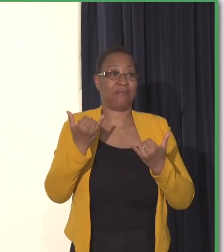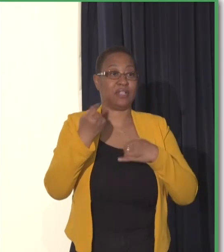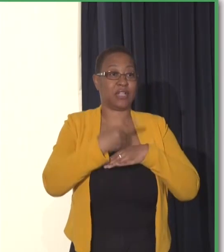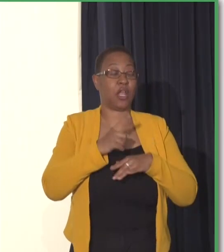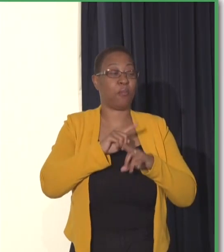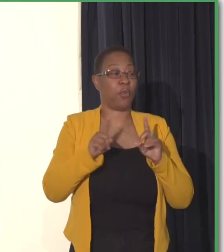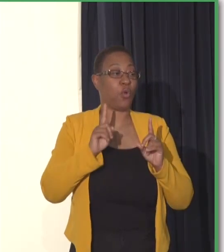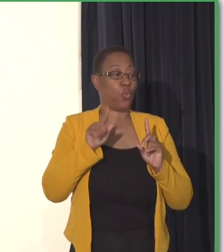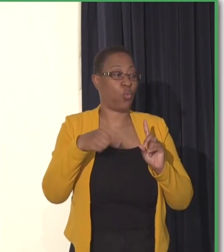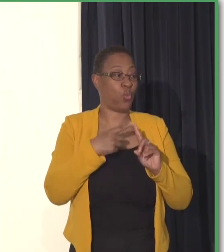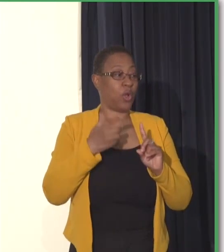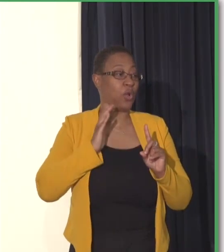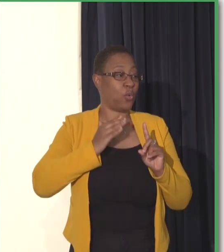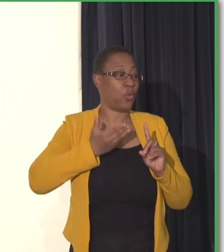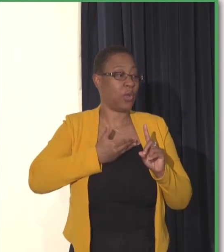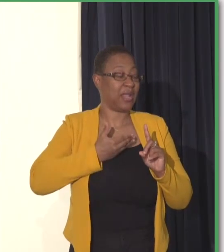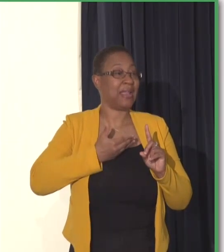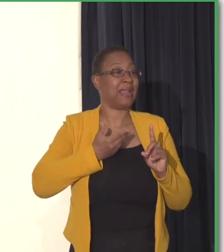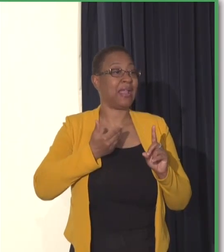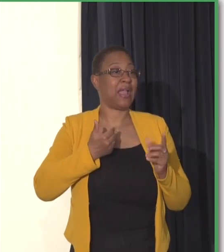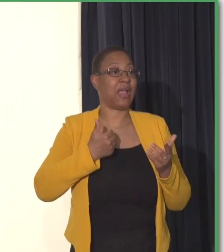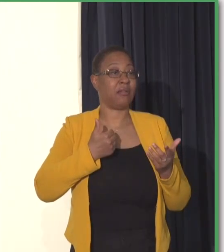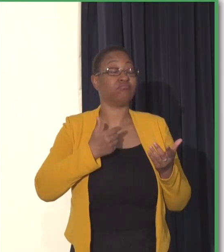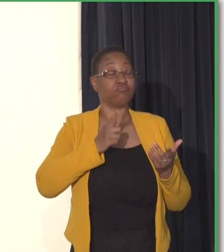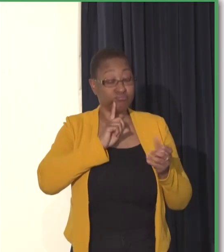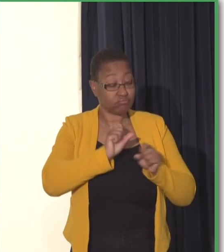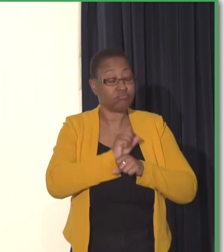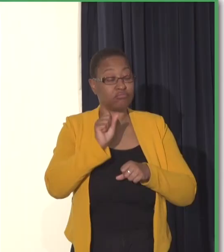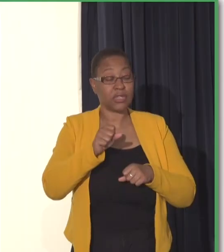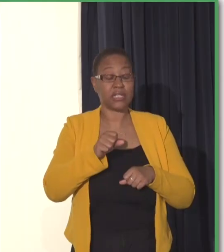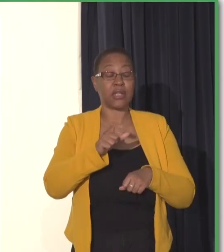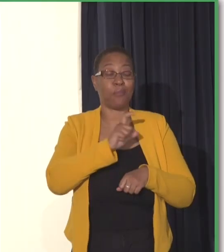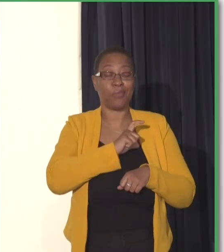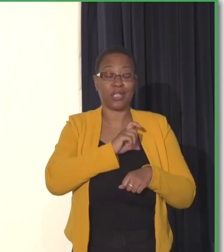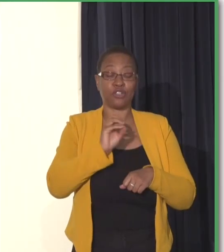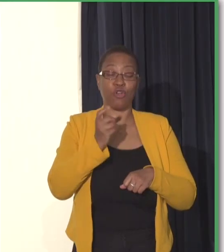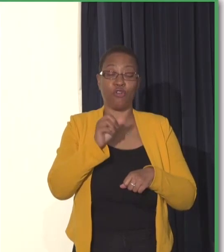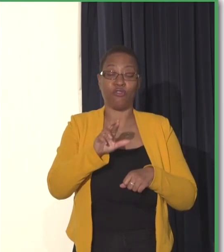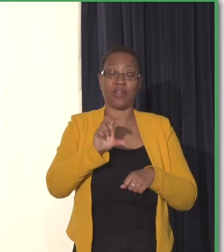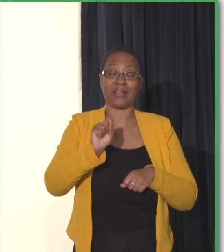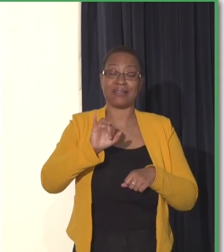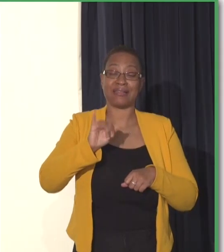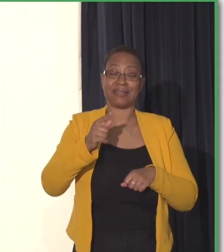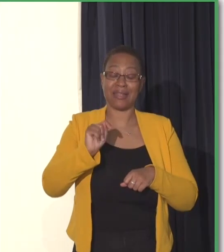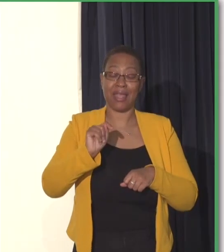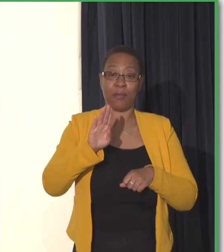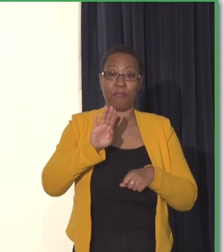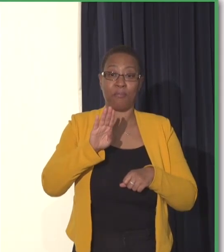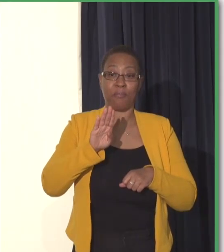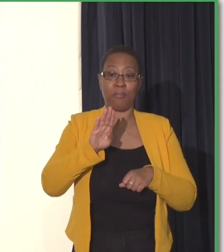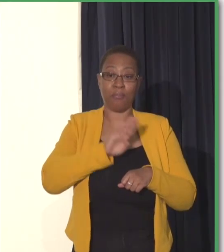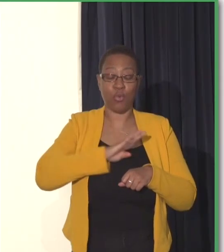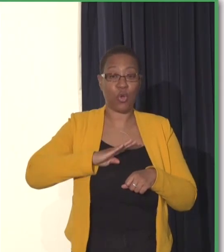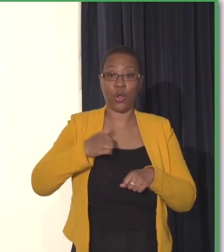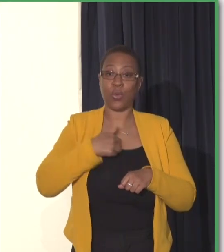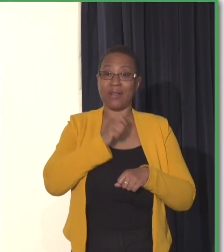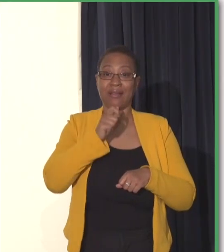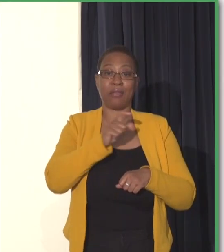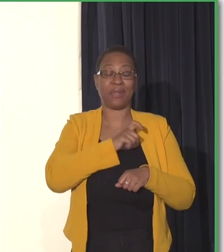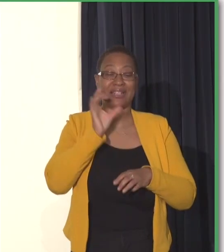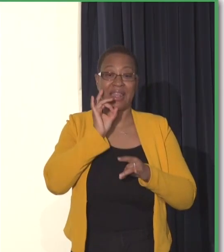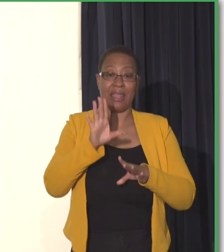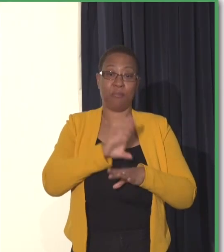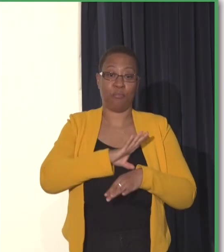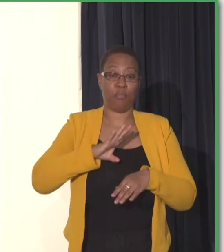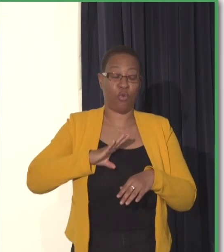when we are a police oversight board, we ain't the police hate board.